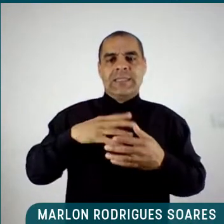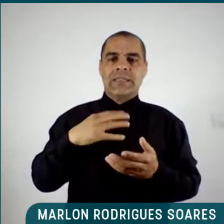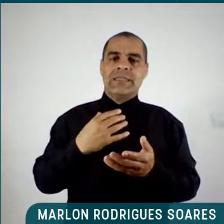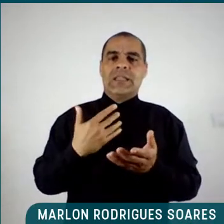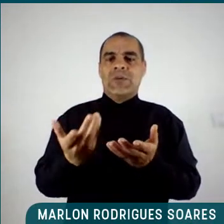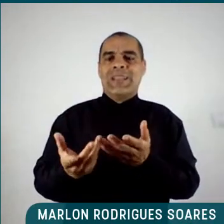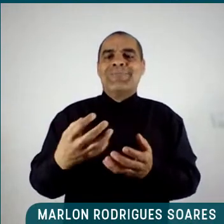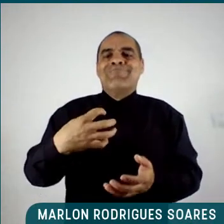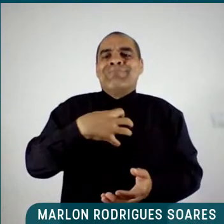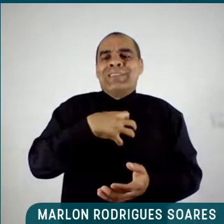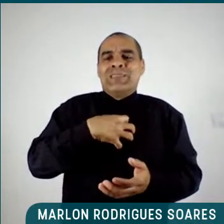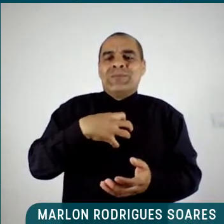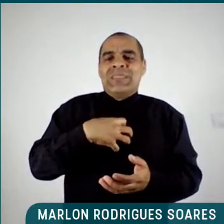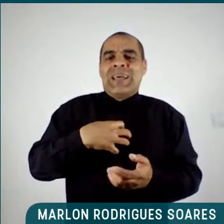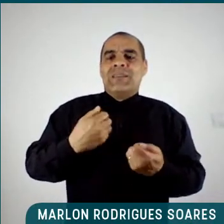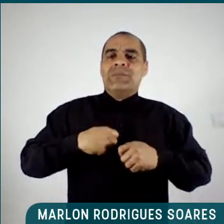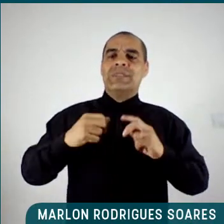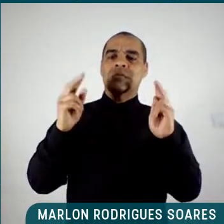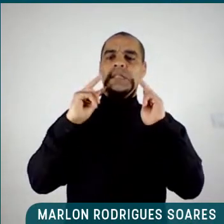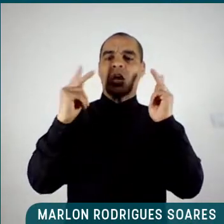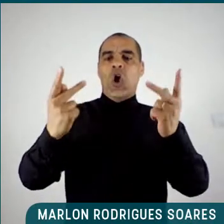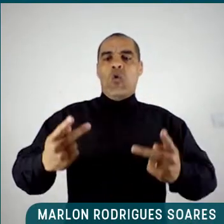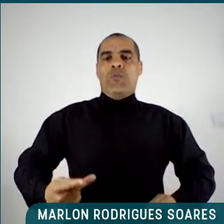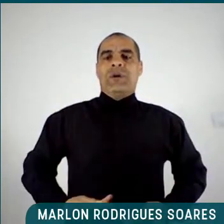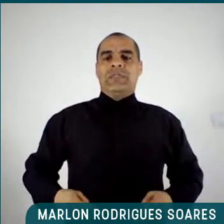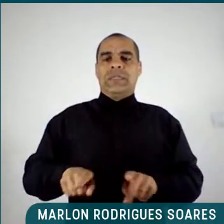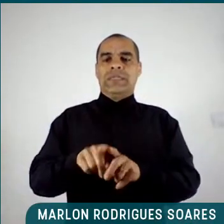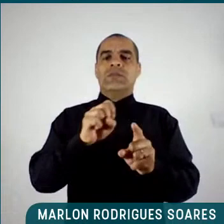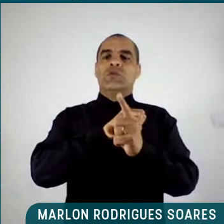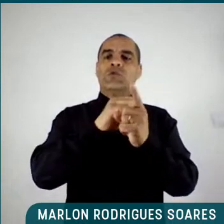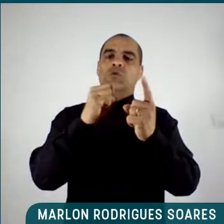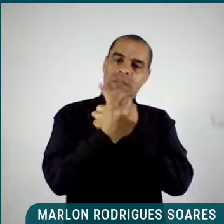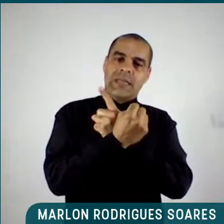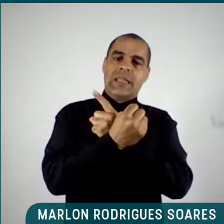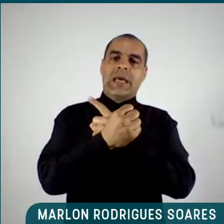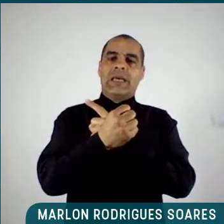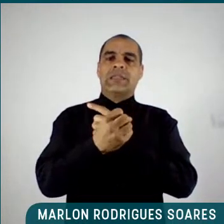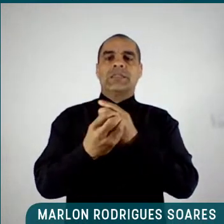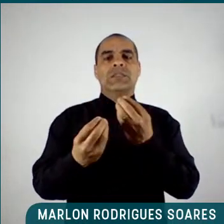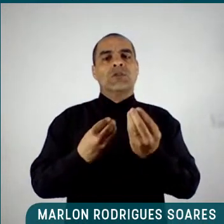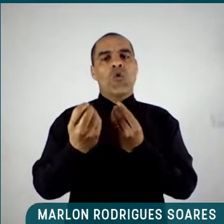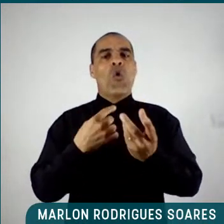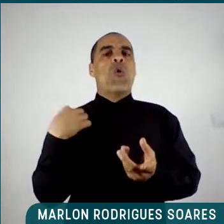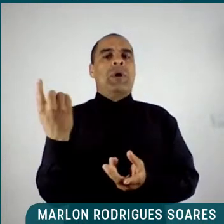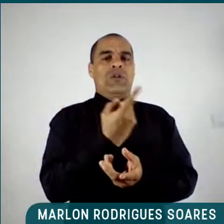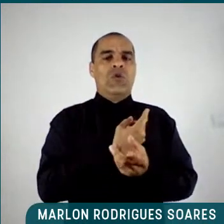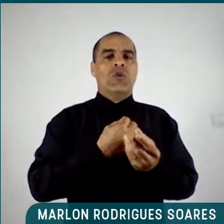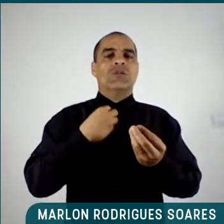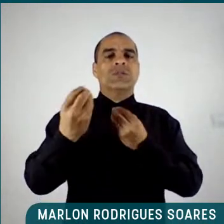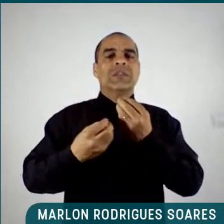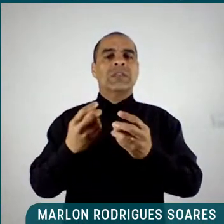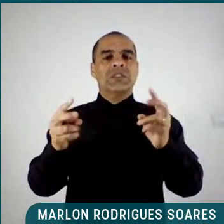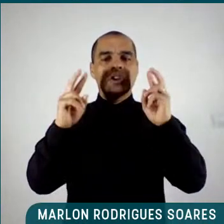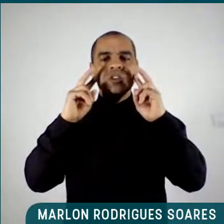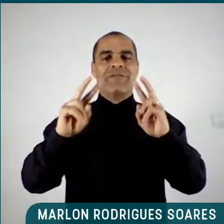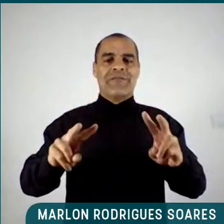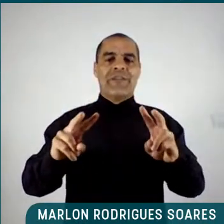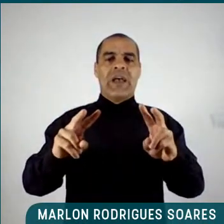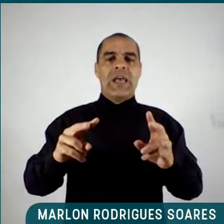bring the sensibilization, the awareness of humanization to all of